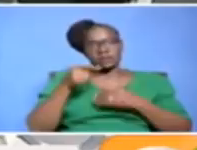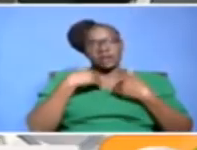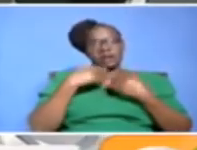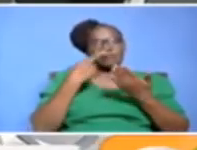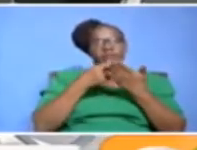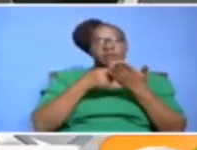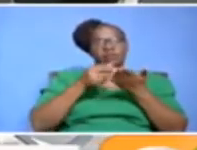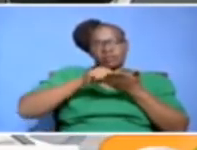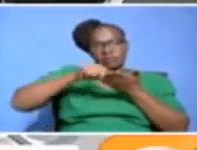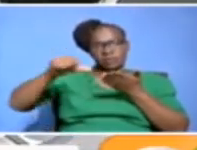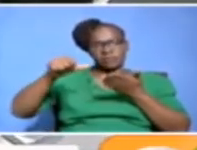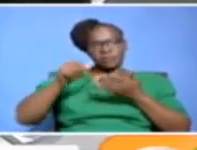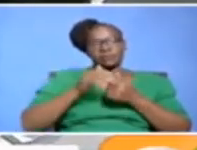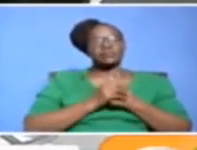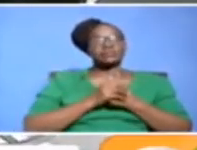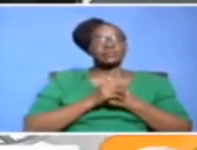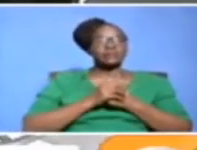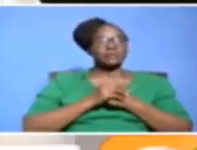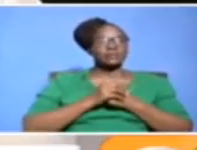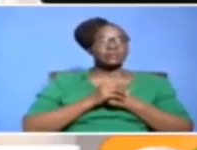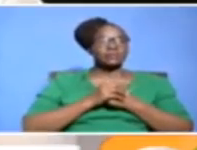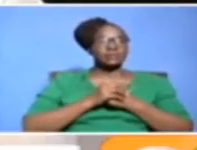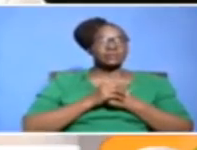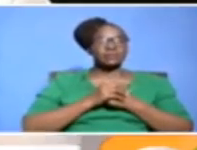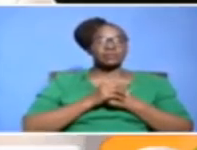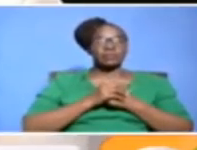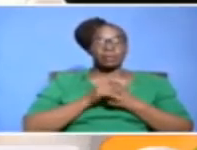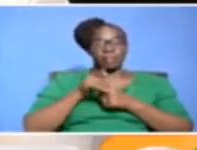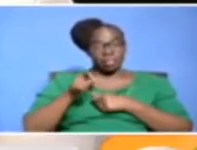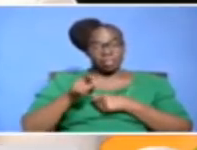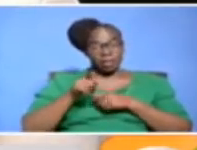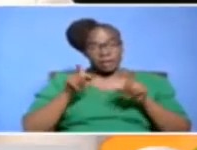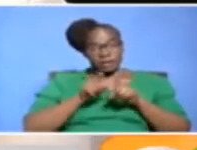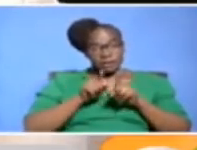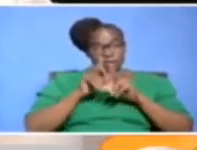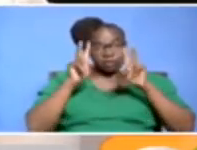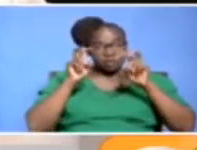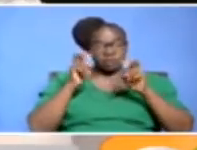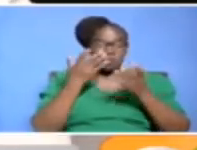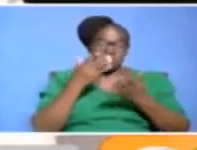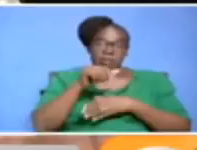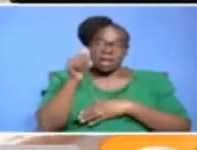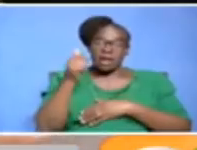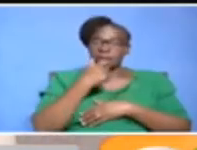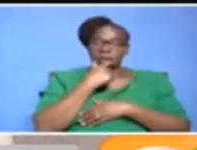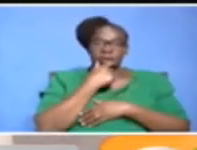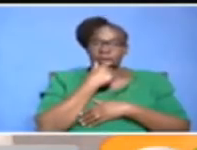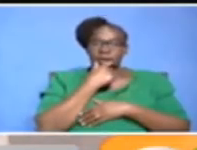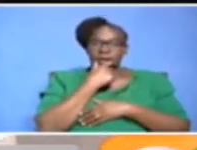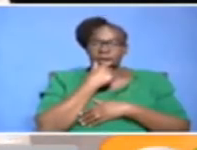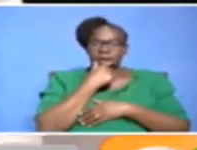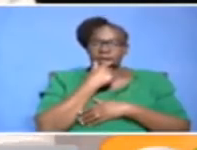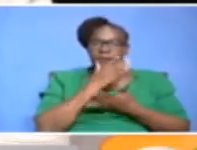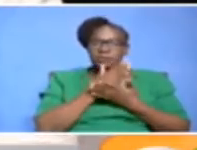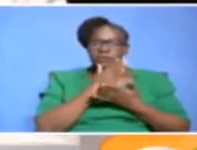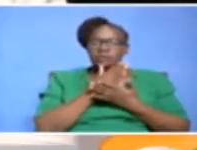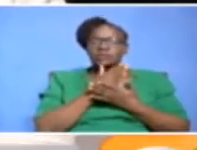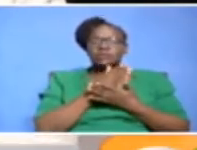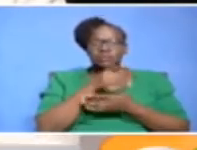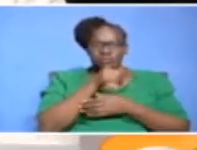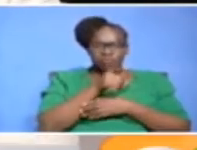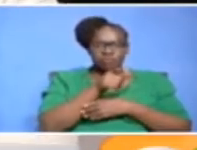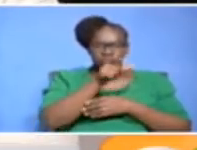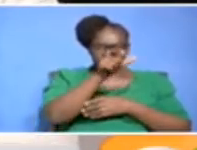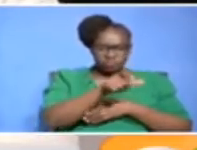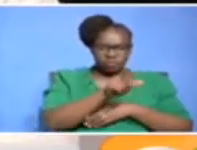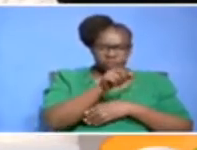deleted. I mean, and just on that note, because someone could ask, regardless of the crime that is committed, in this